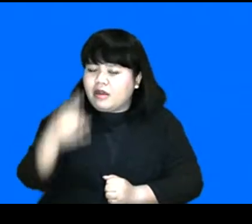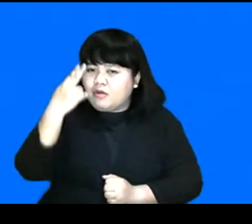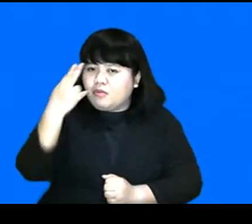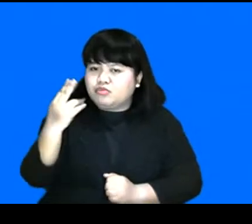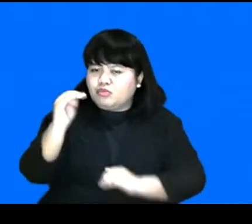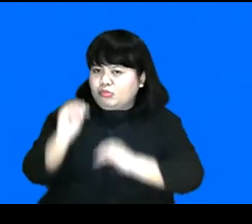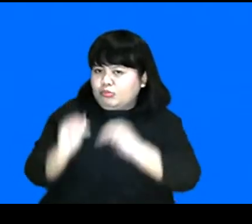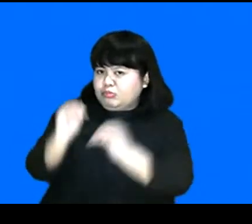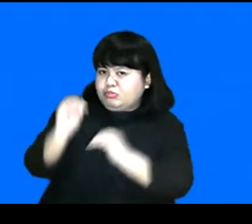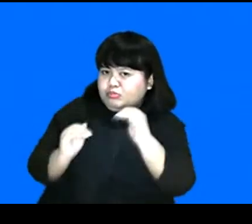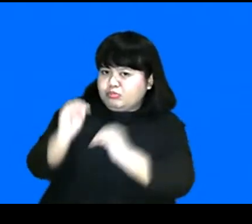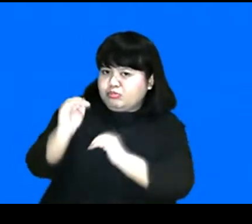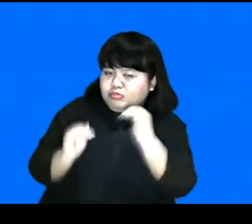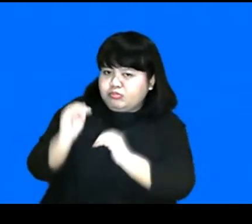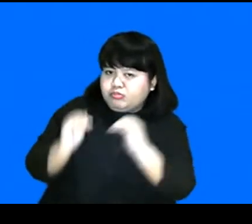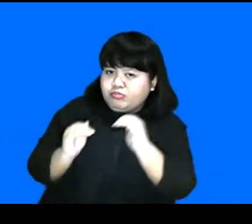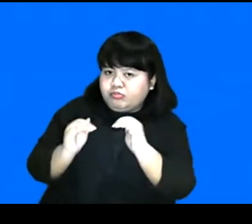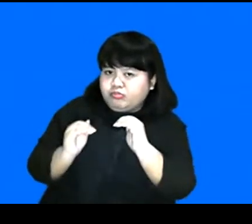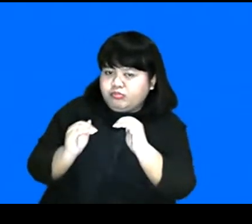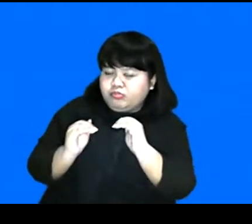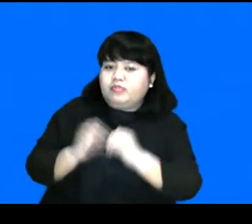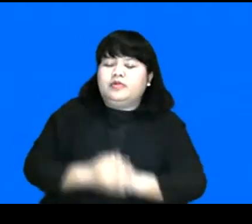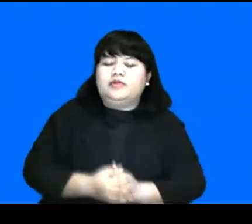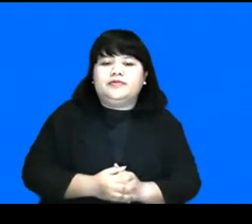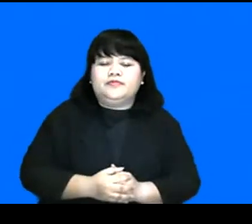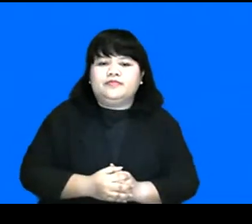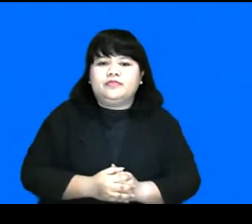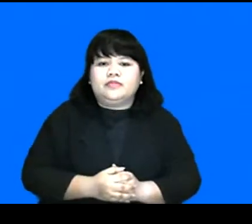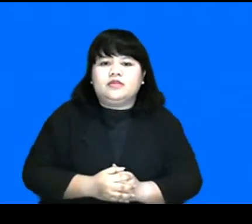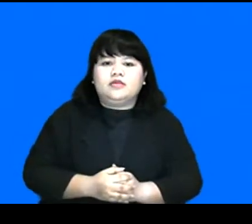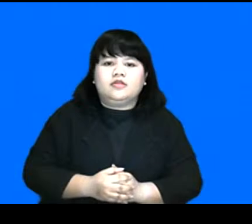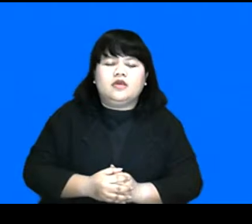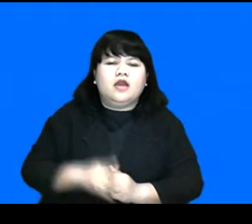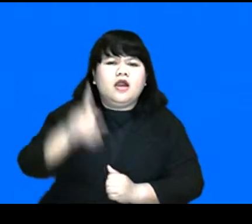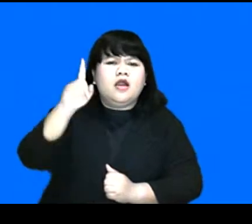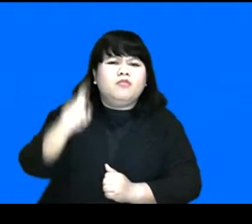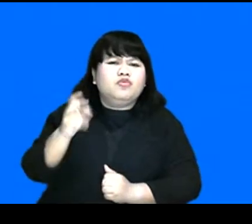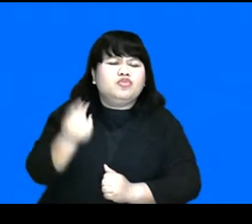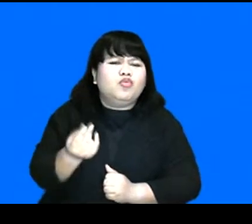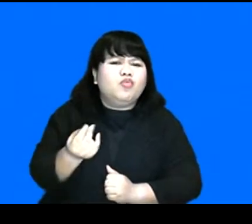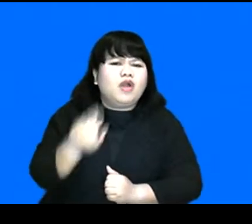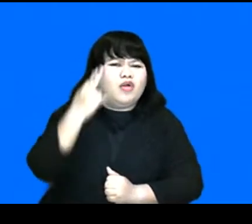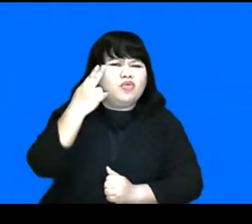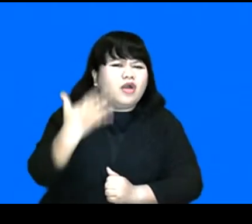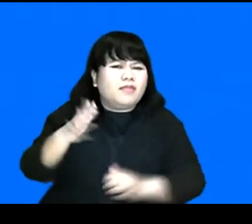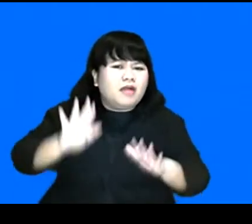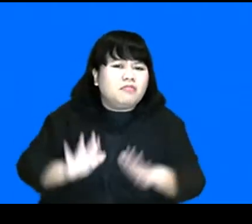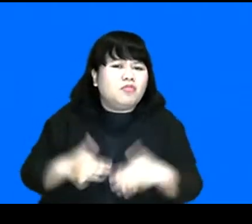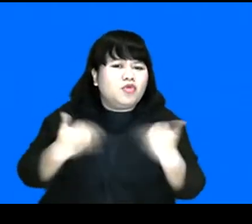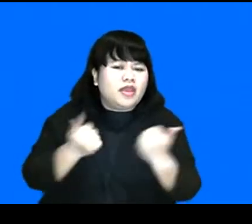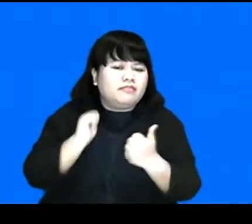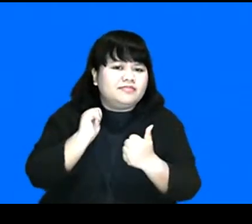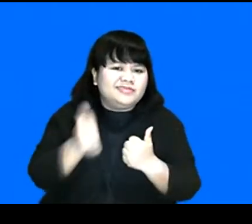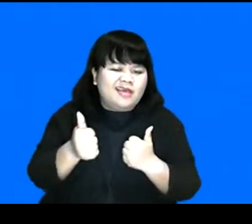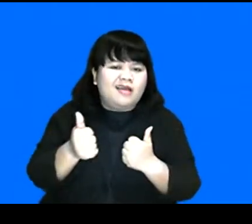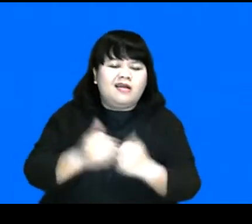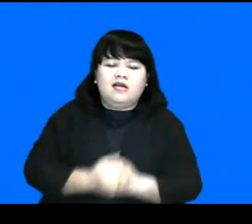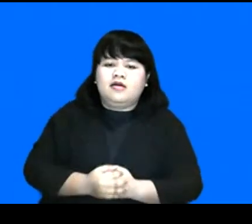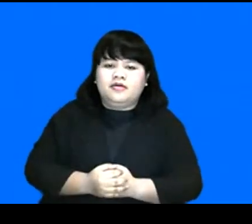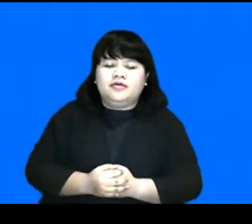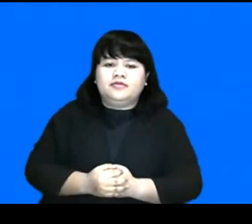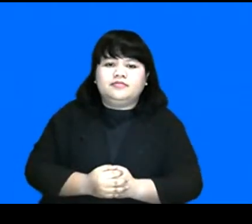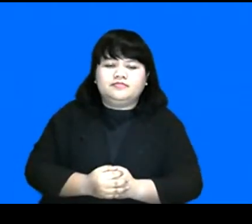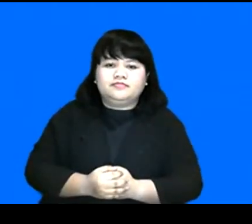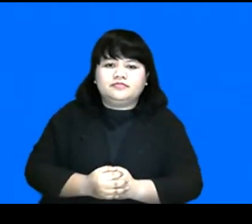is that we need funds for recovery. We need money for recovery. It cannot just be, you know, a slogan, an